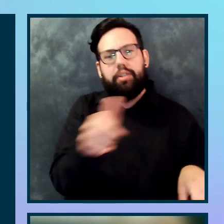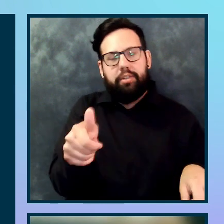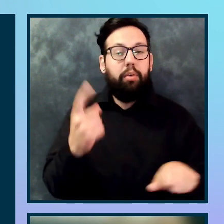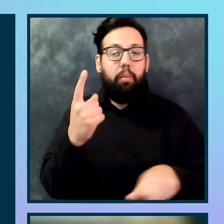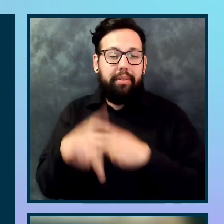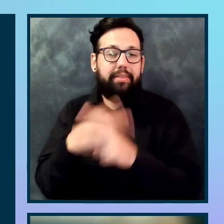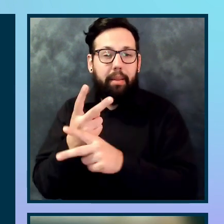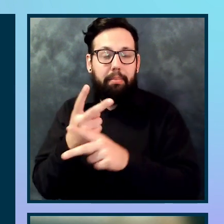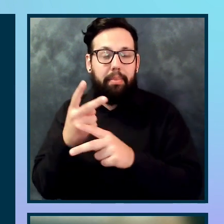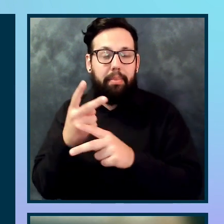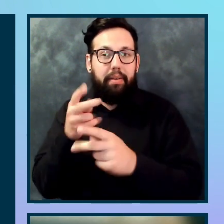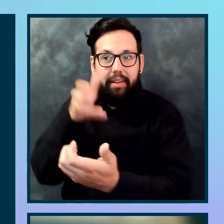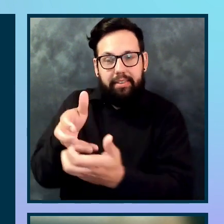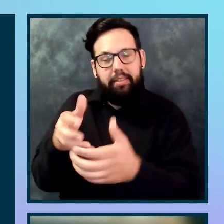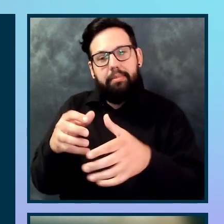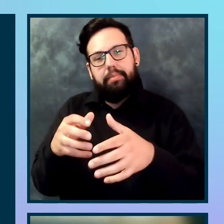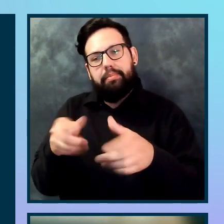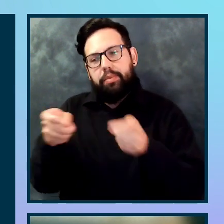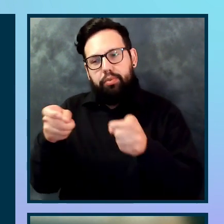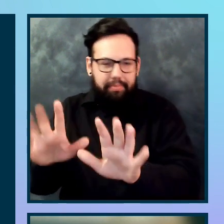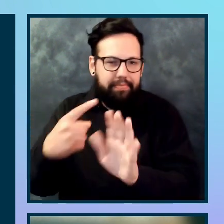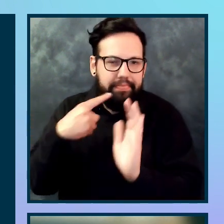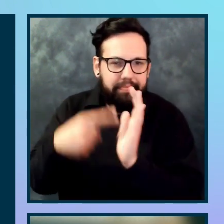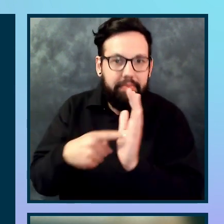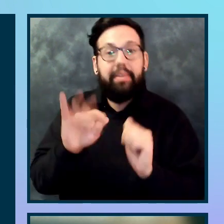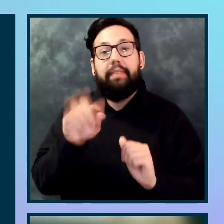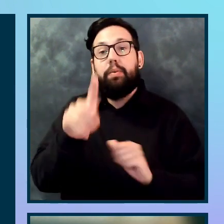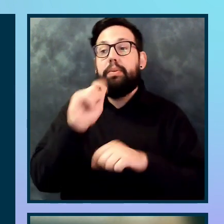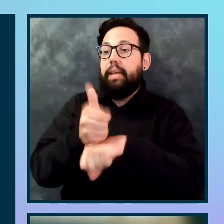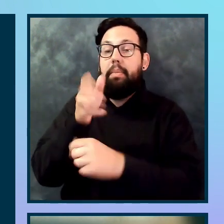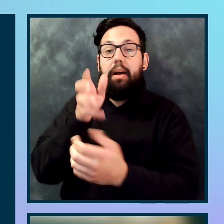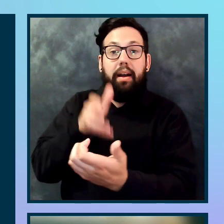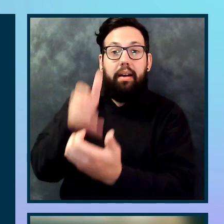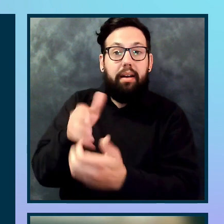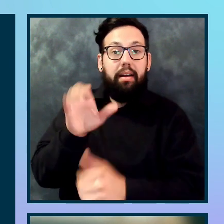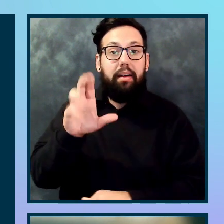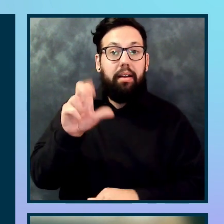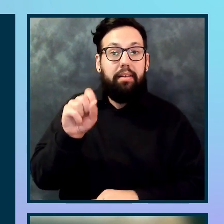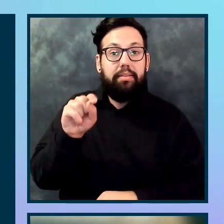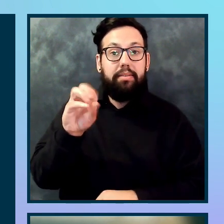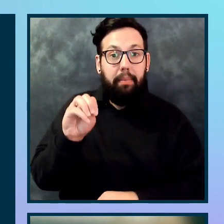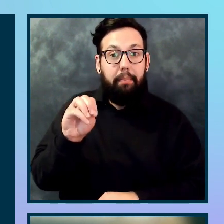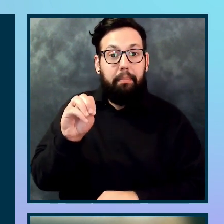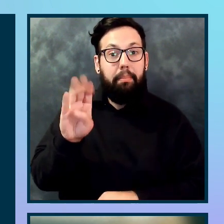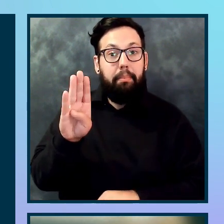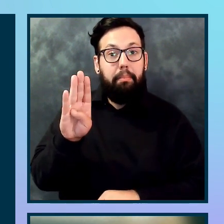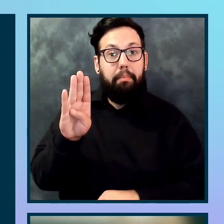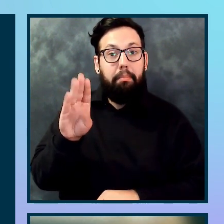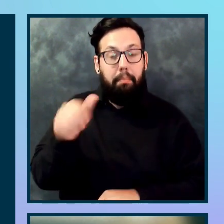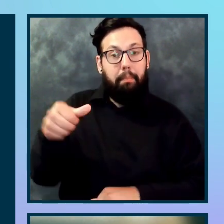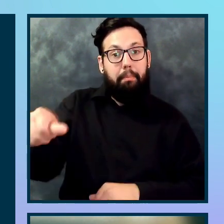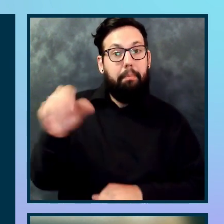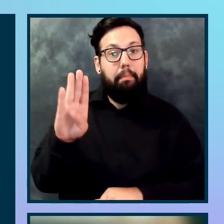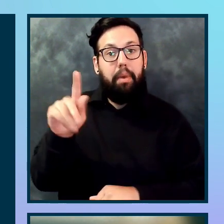custom control, like say you make a custom button, that might be able to be activated with an assistive technology by default,